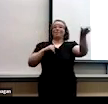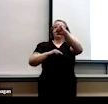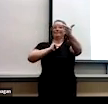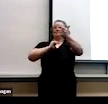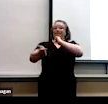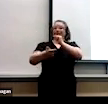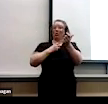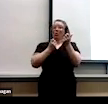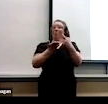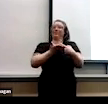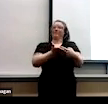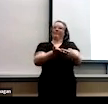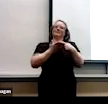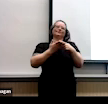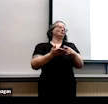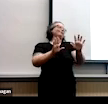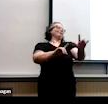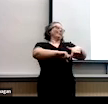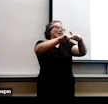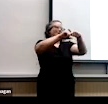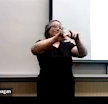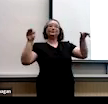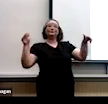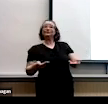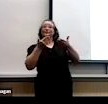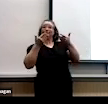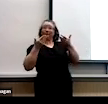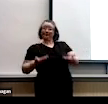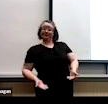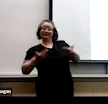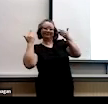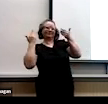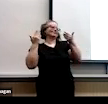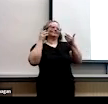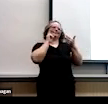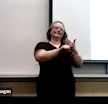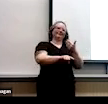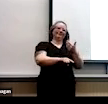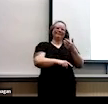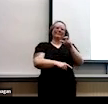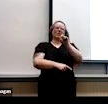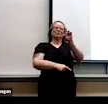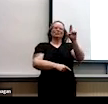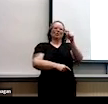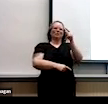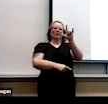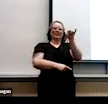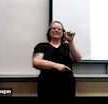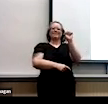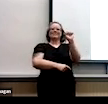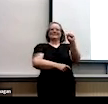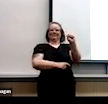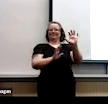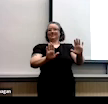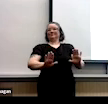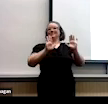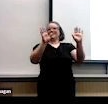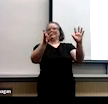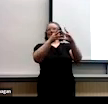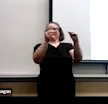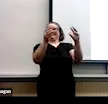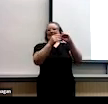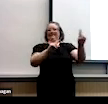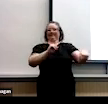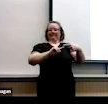So I thought that I better introduce myself, but Dr. Gillis did such a great job, but I thought that you might want to know a little bit about why I think